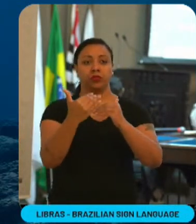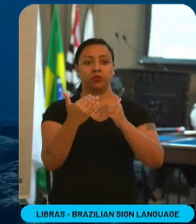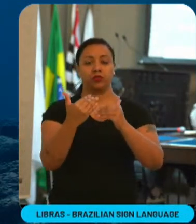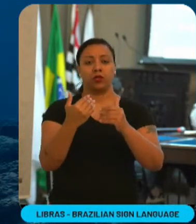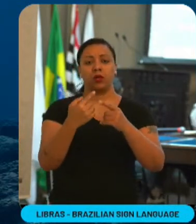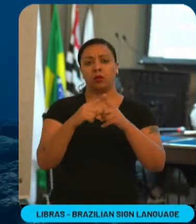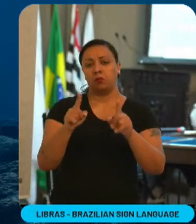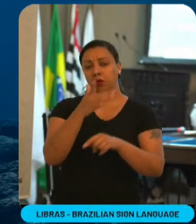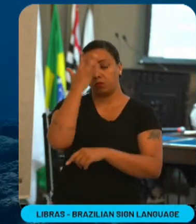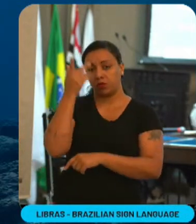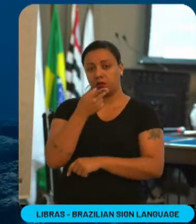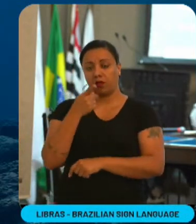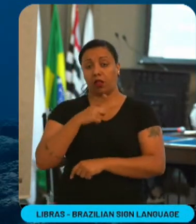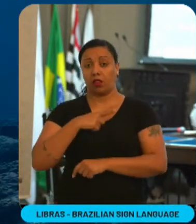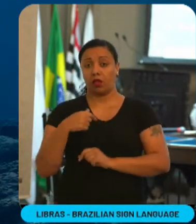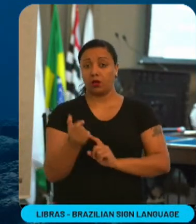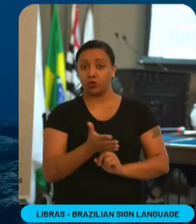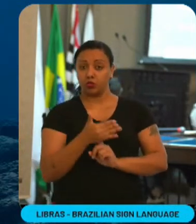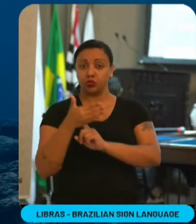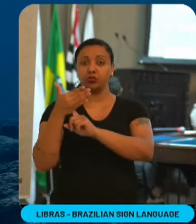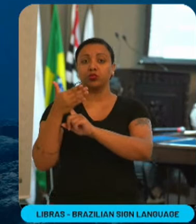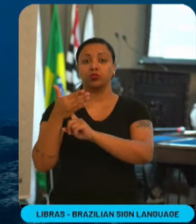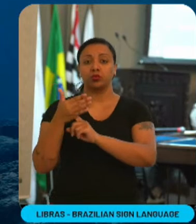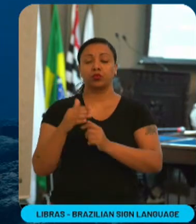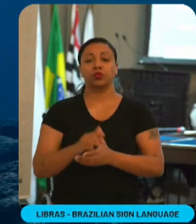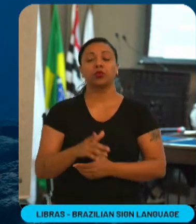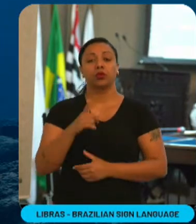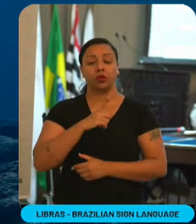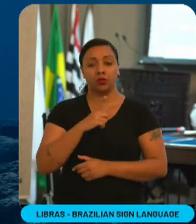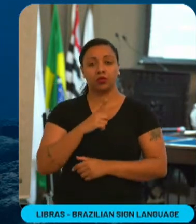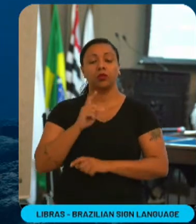plant coffee and all those things are not